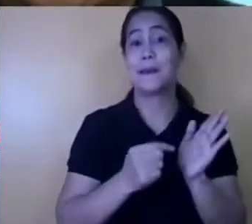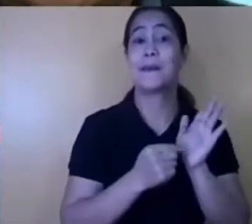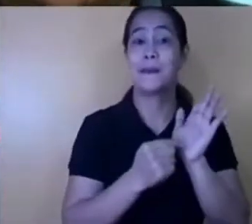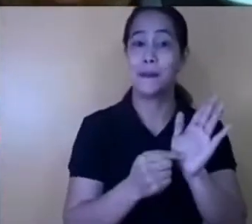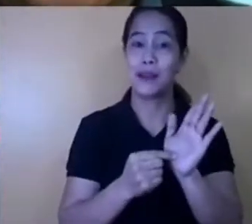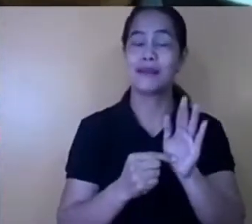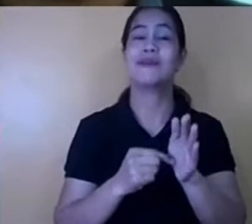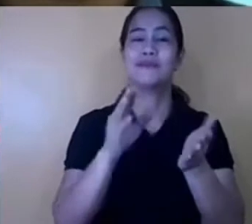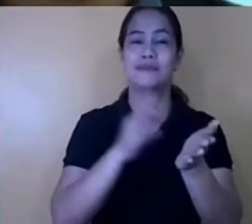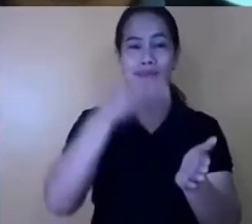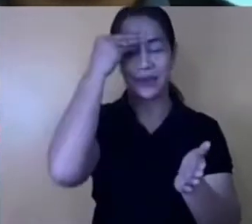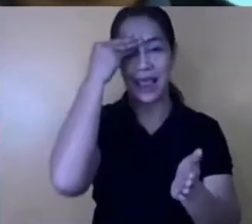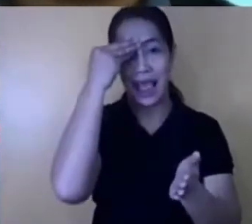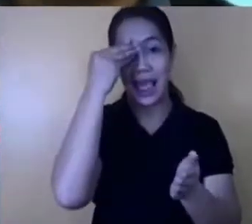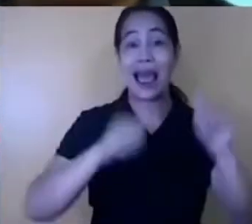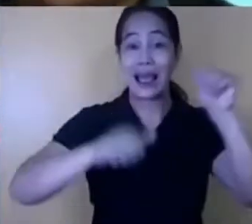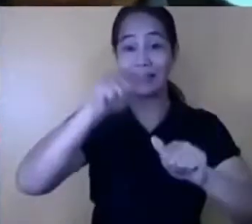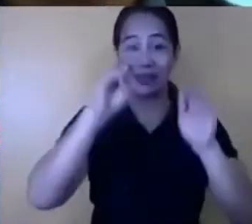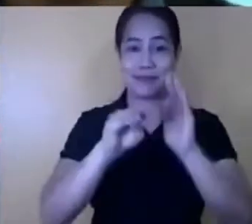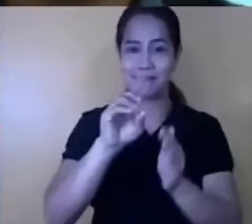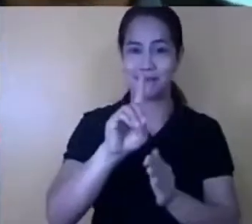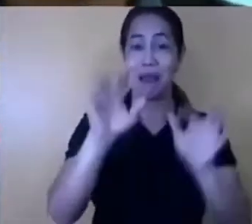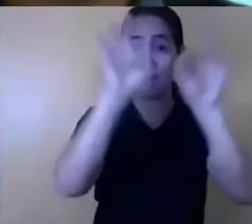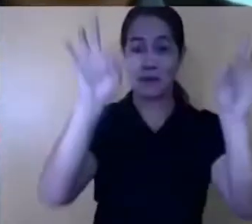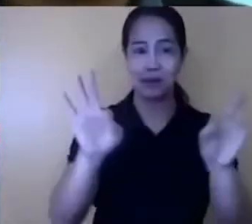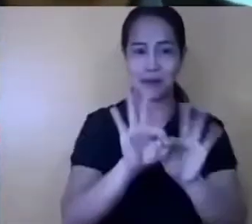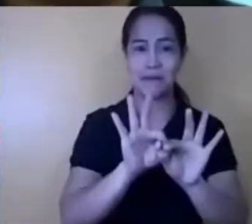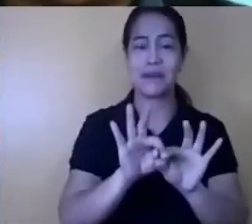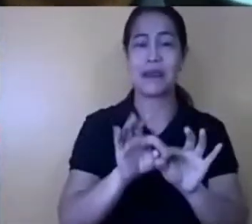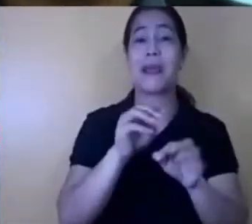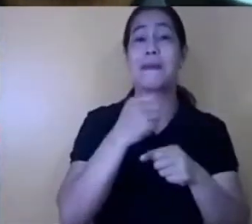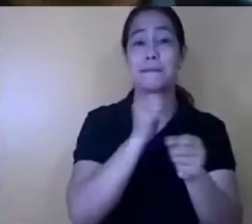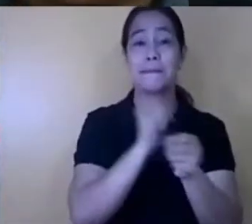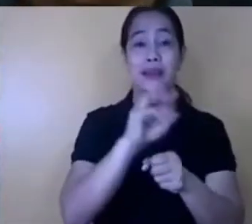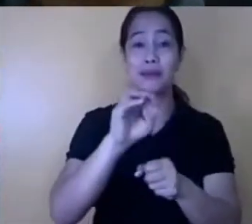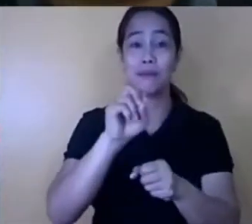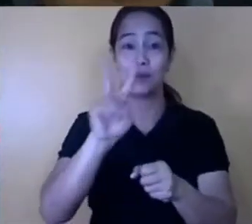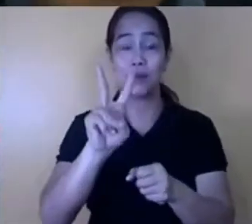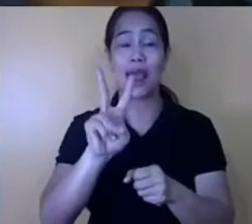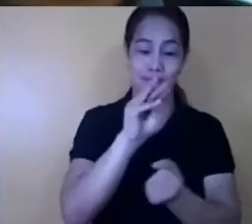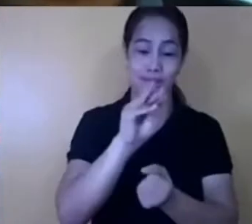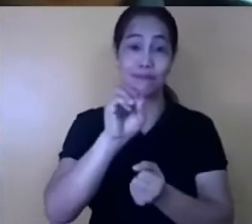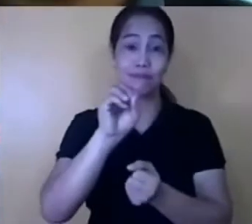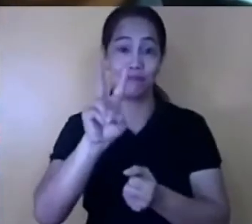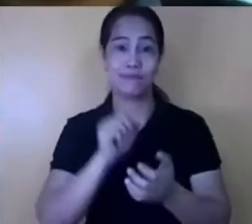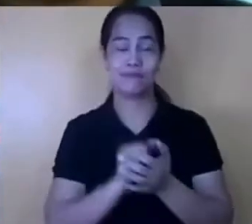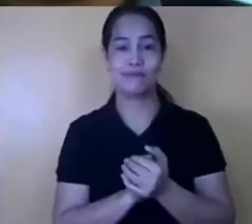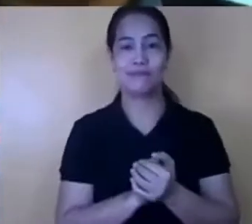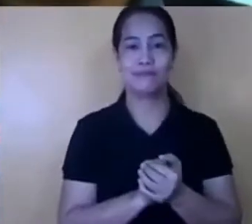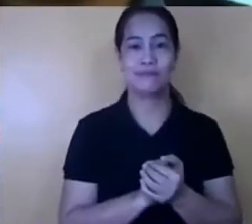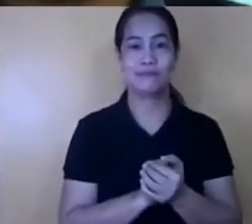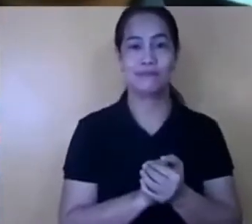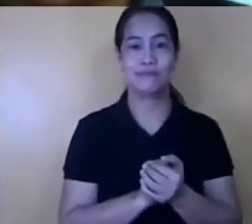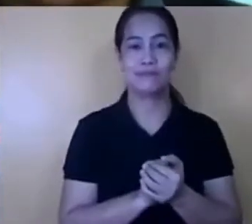data as evidenced by your main MOV and this particular supporting MOV. Next to that is